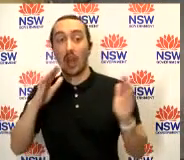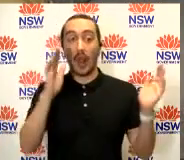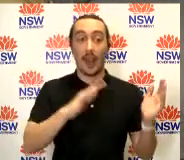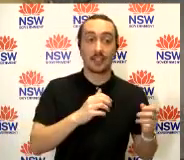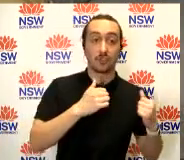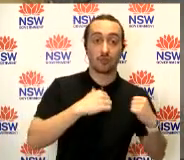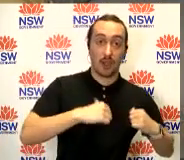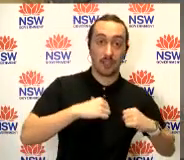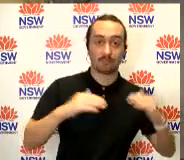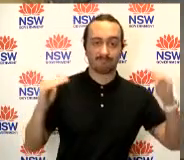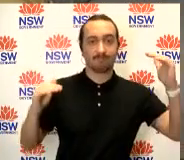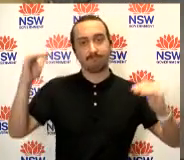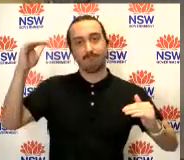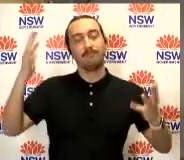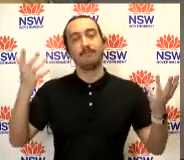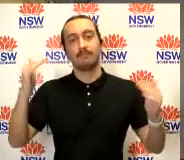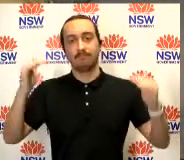workforce is set up.